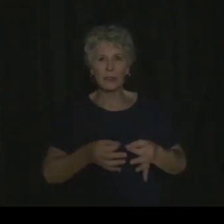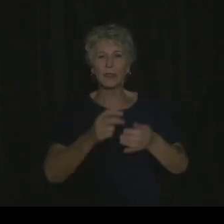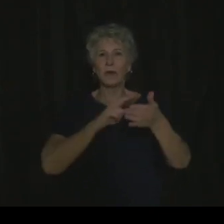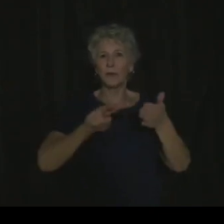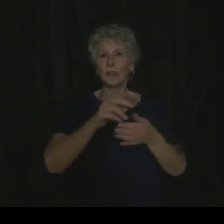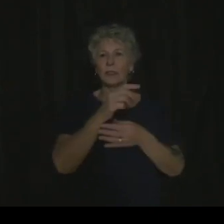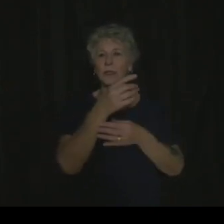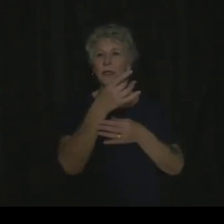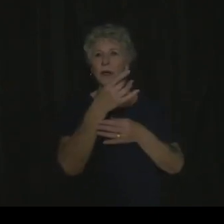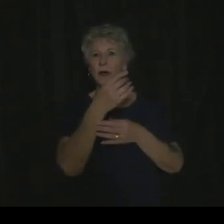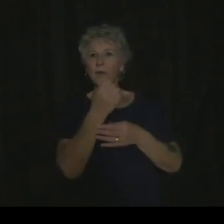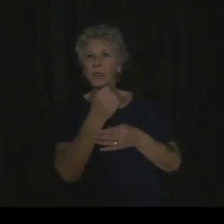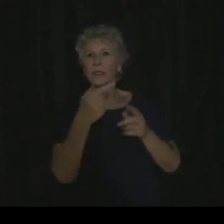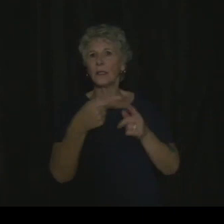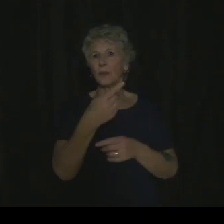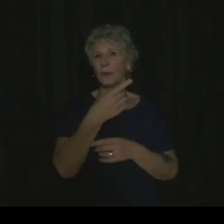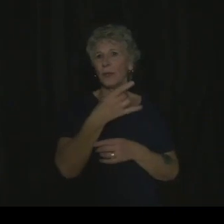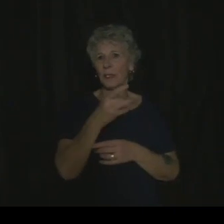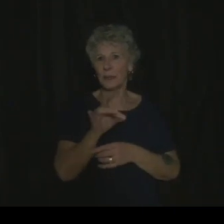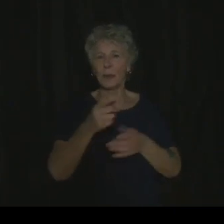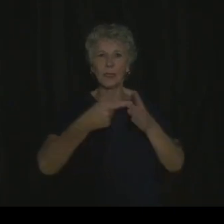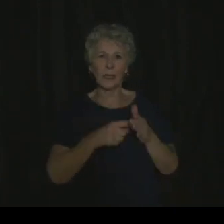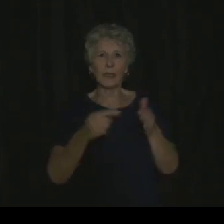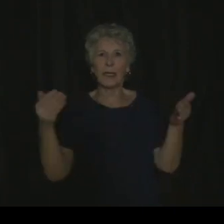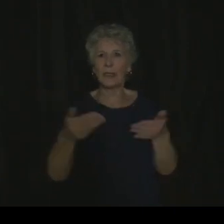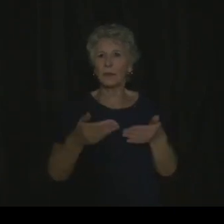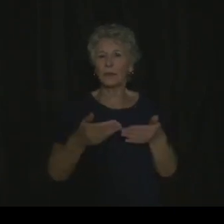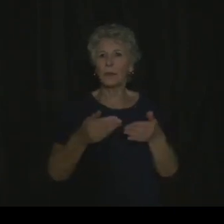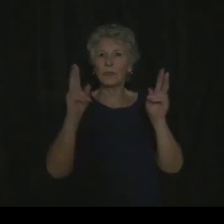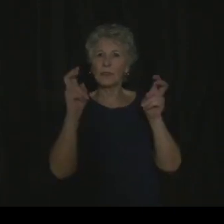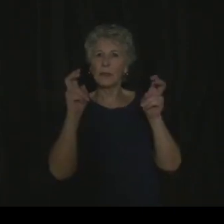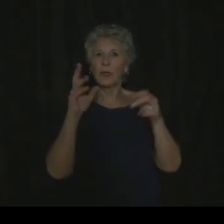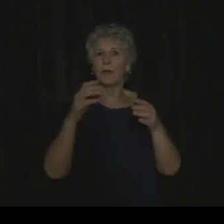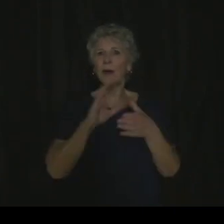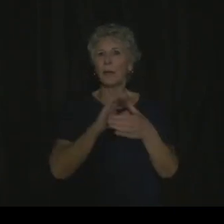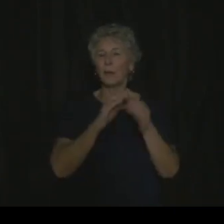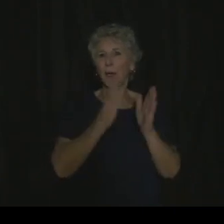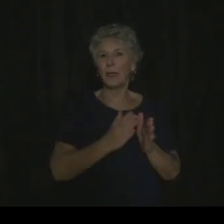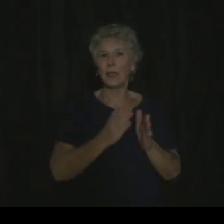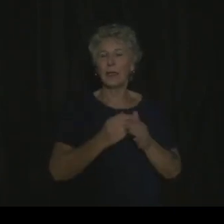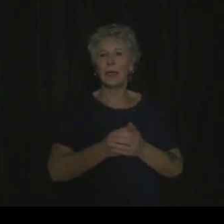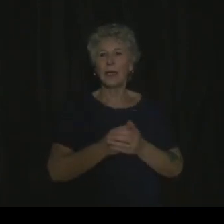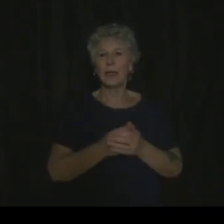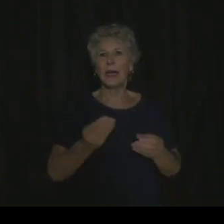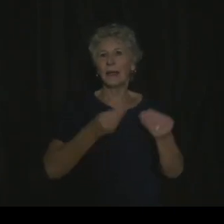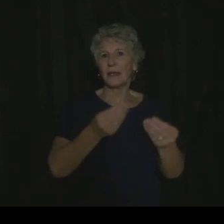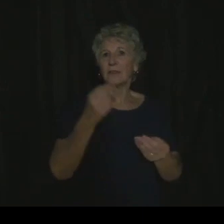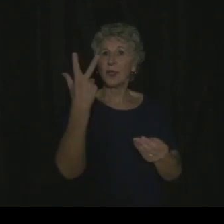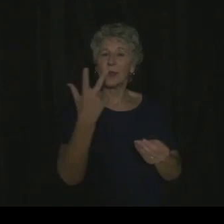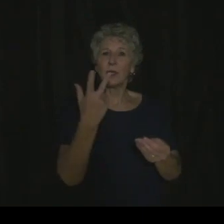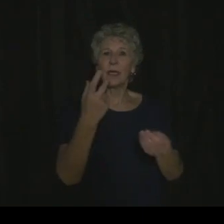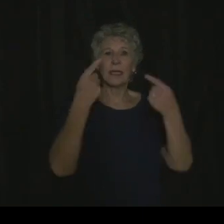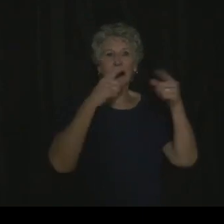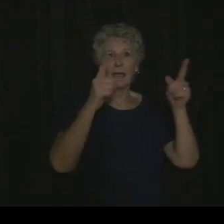14 through 18 introduce the subject of the potter by presenting three declarations regarding the